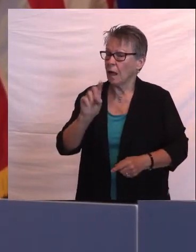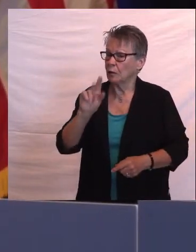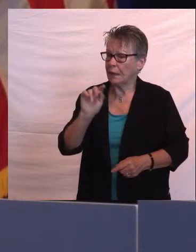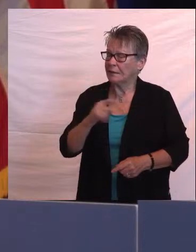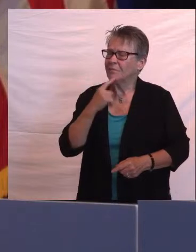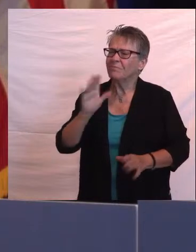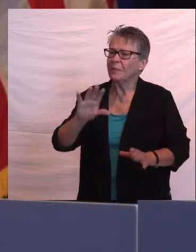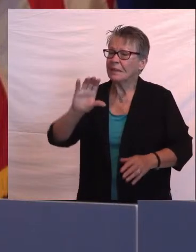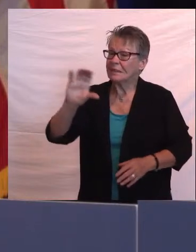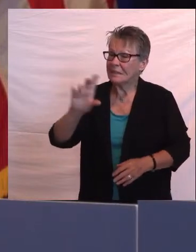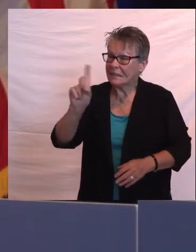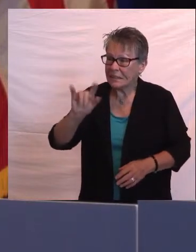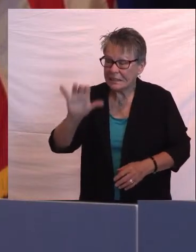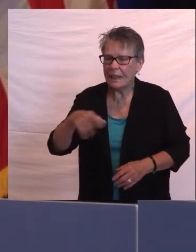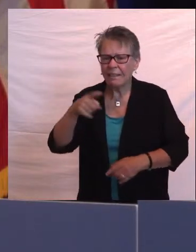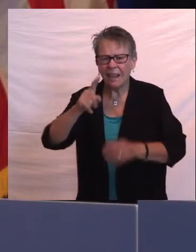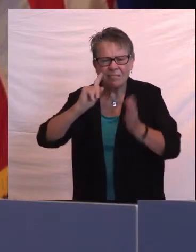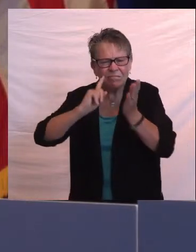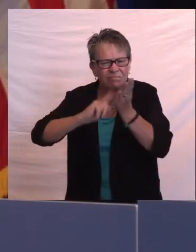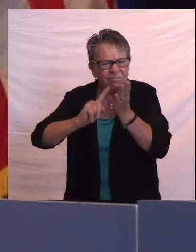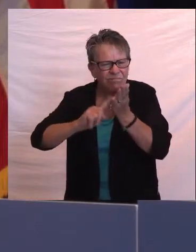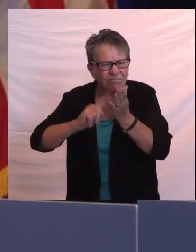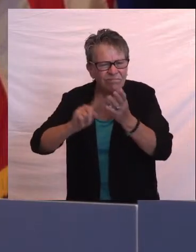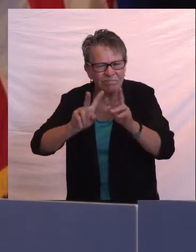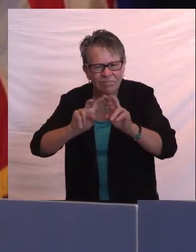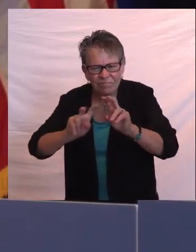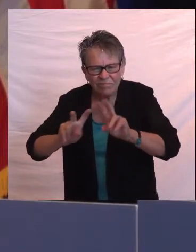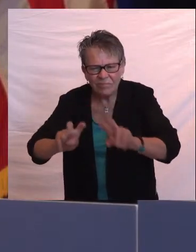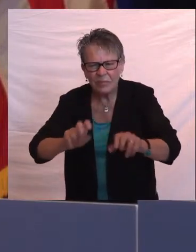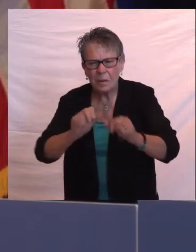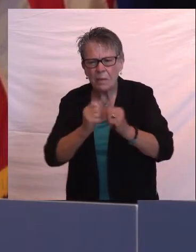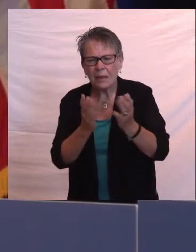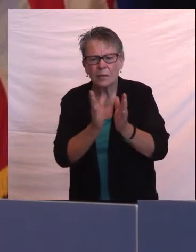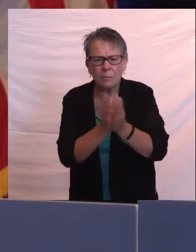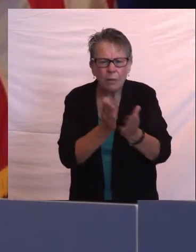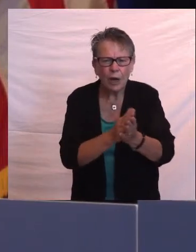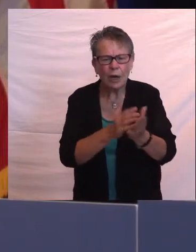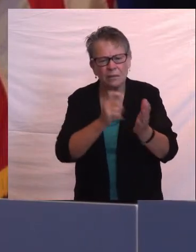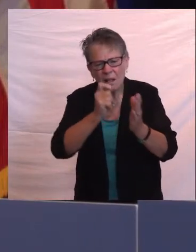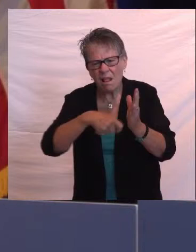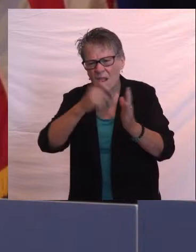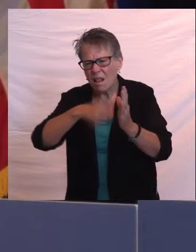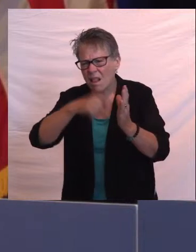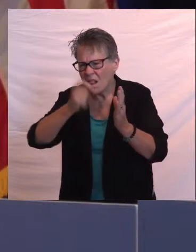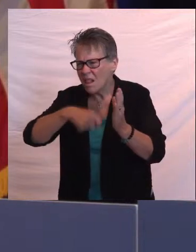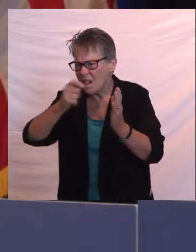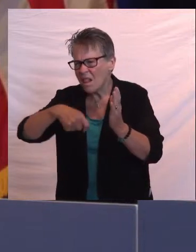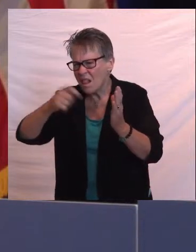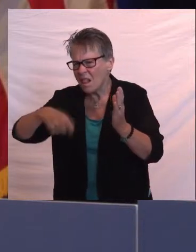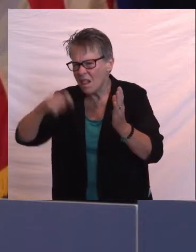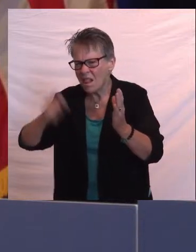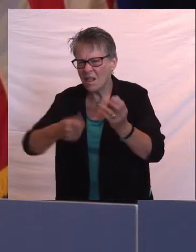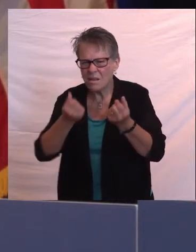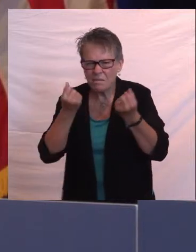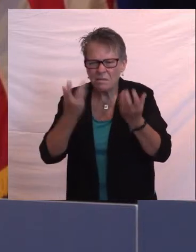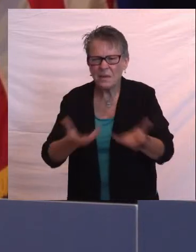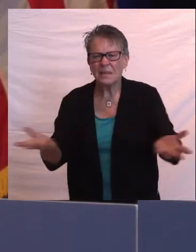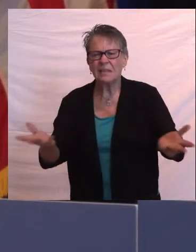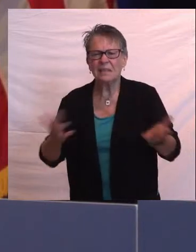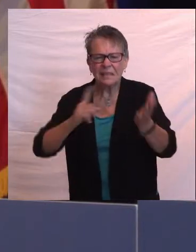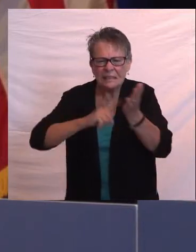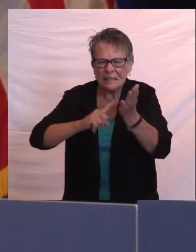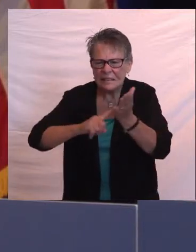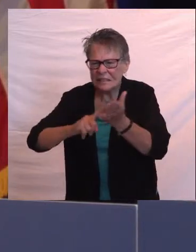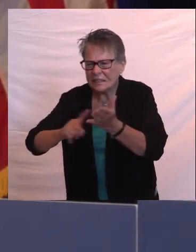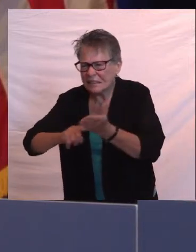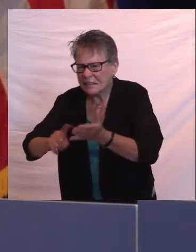and analyses and come out with these scientific briefs that support everything that they put in their guidances